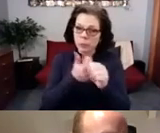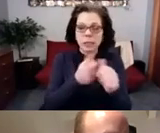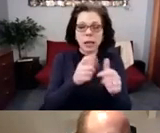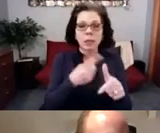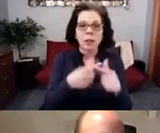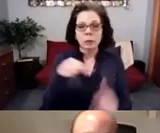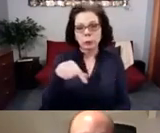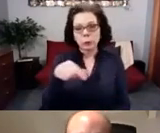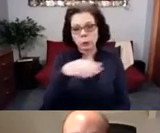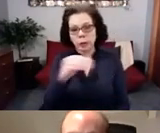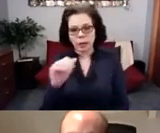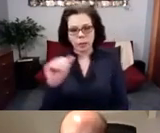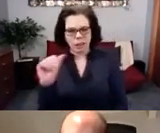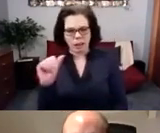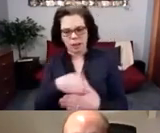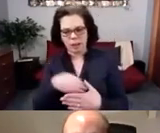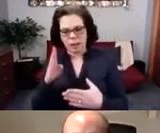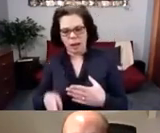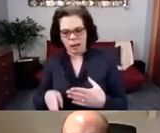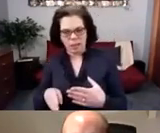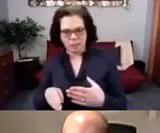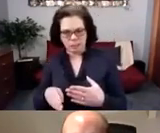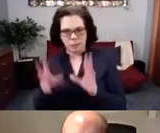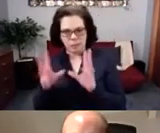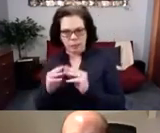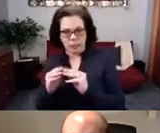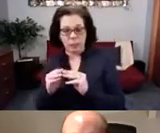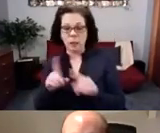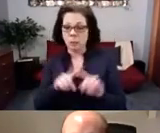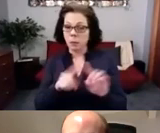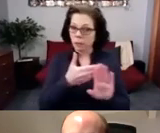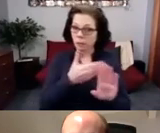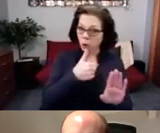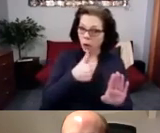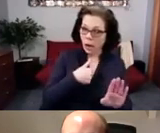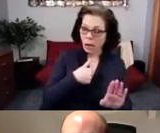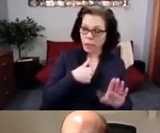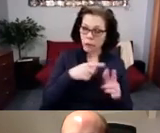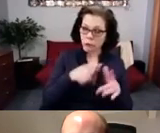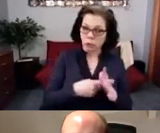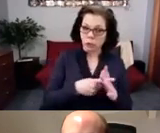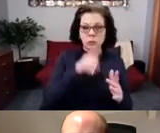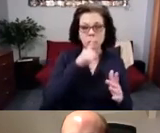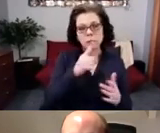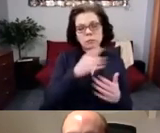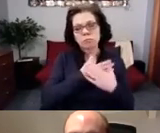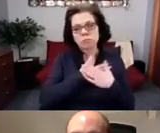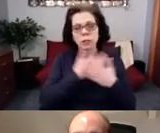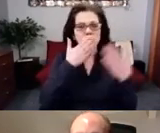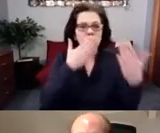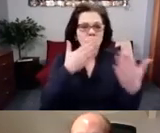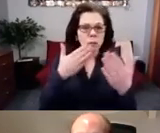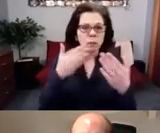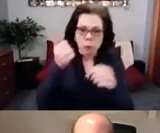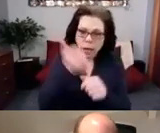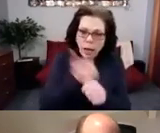end of at the conclusion of the slide deck. But before I get started, I just want to say a heartfelt thank you to every family member who's